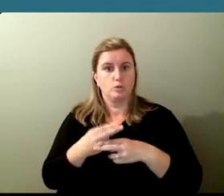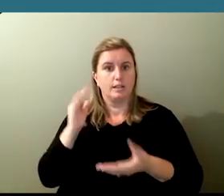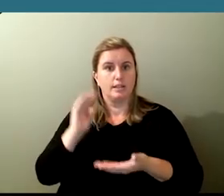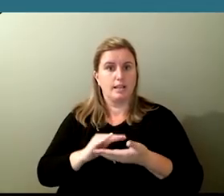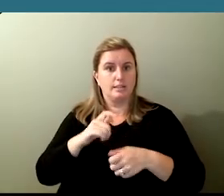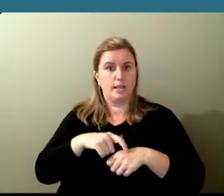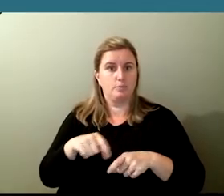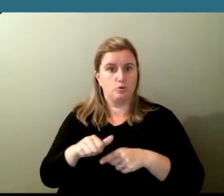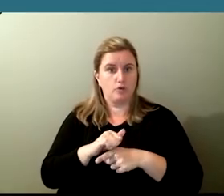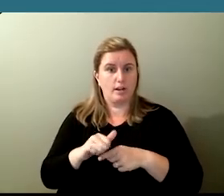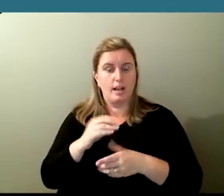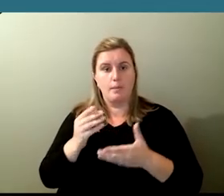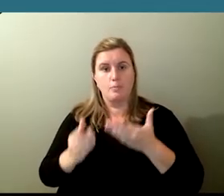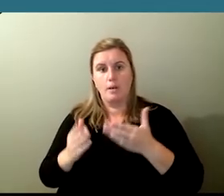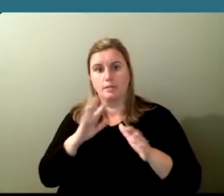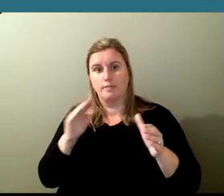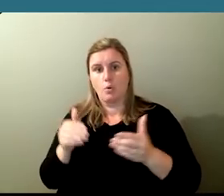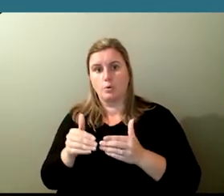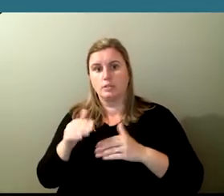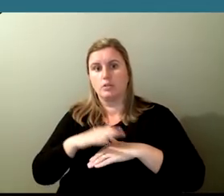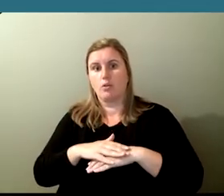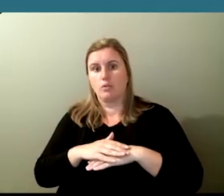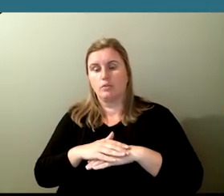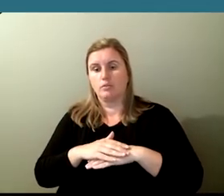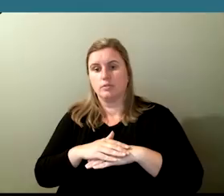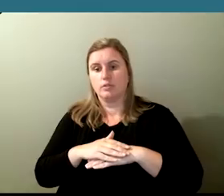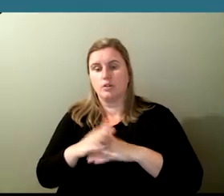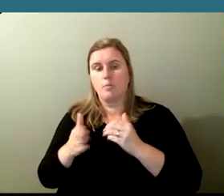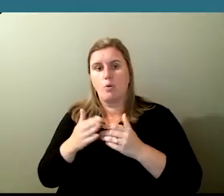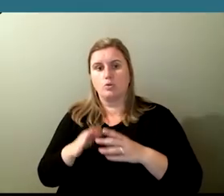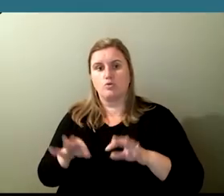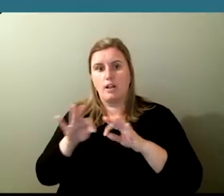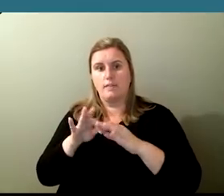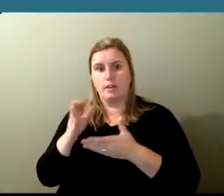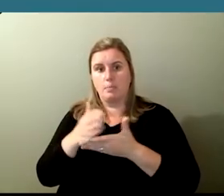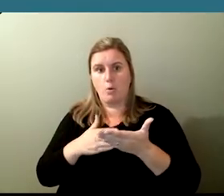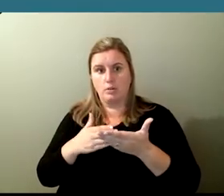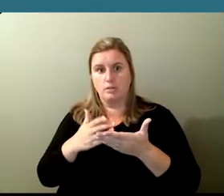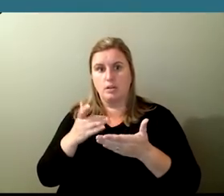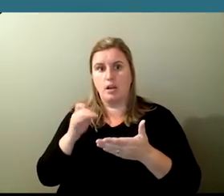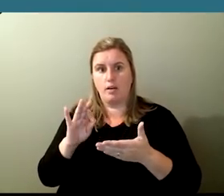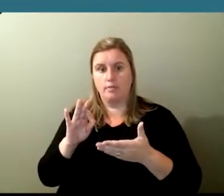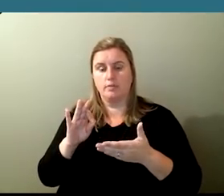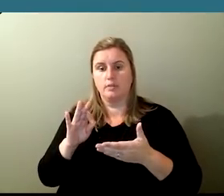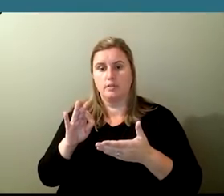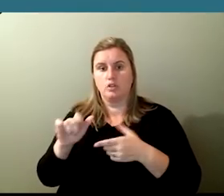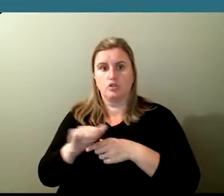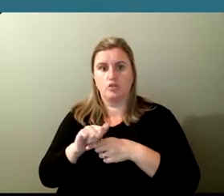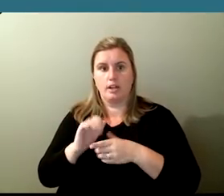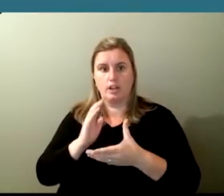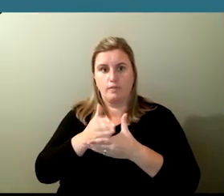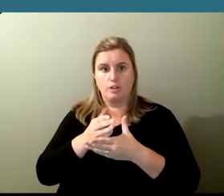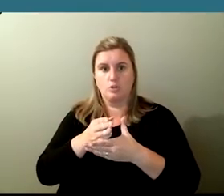train and perhaps focusing on the most relevant components of the training intervention, which